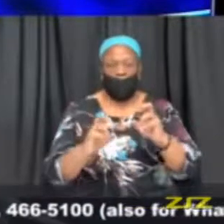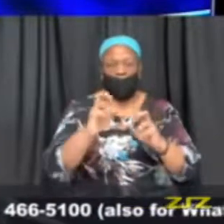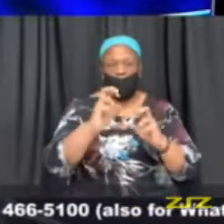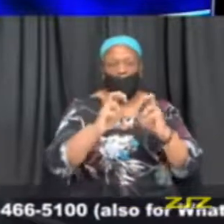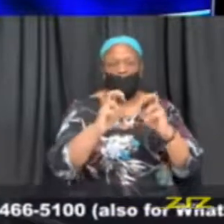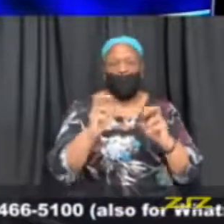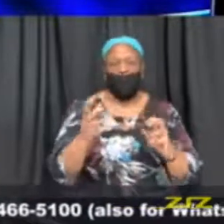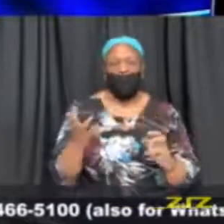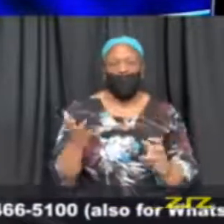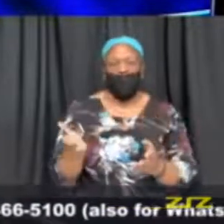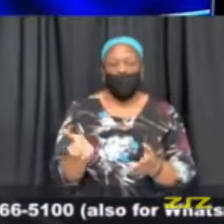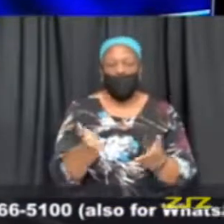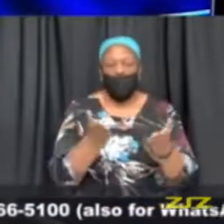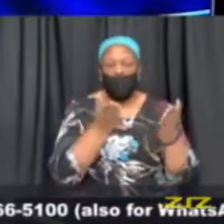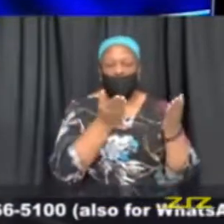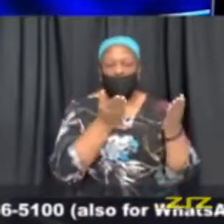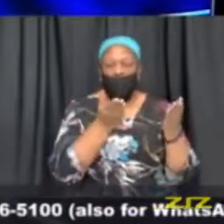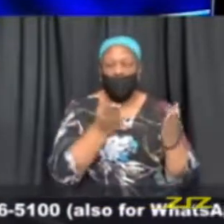volcanic hazard.